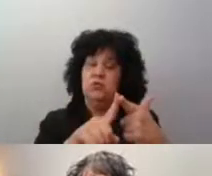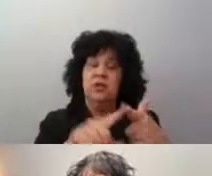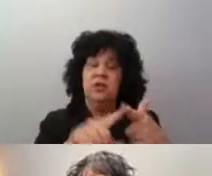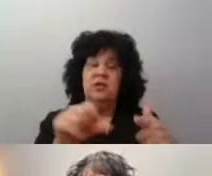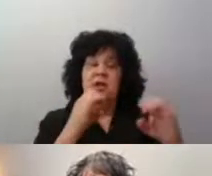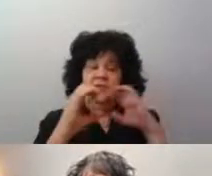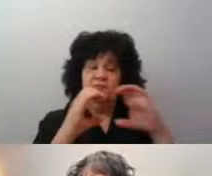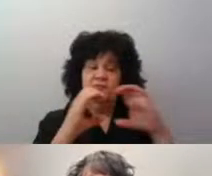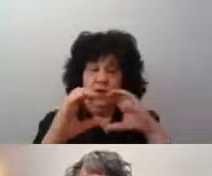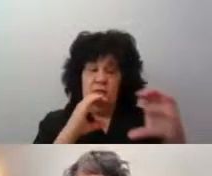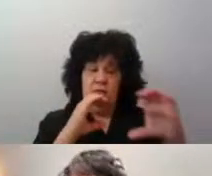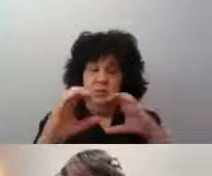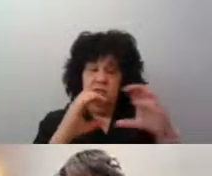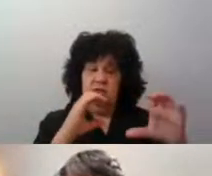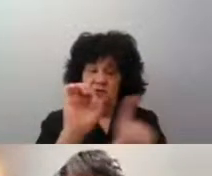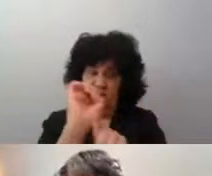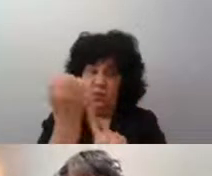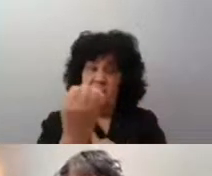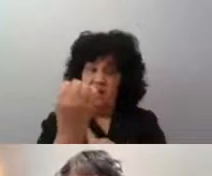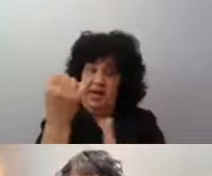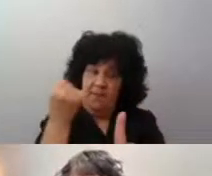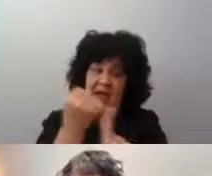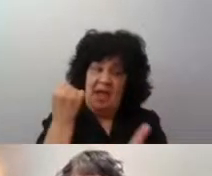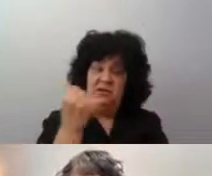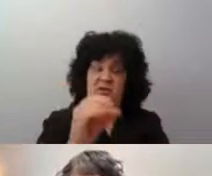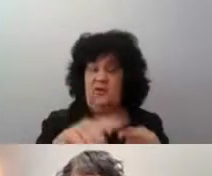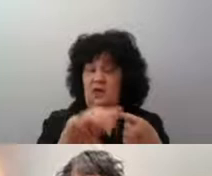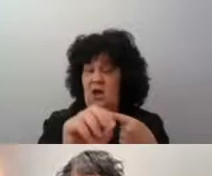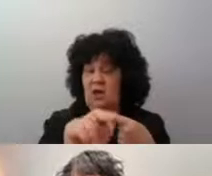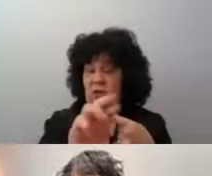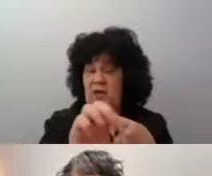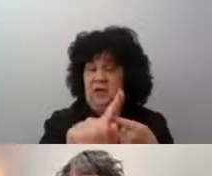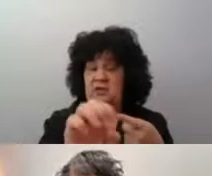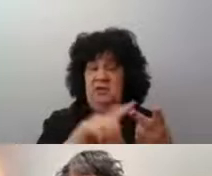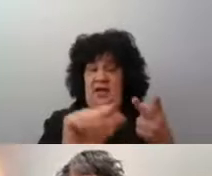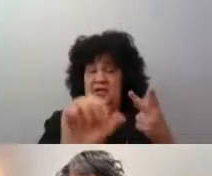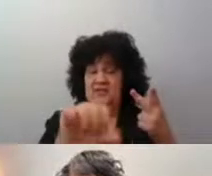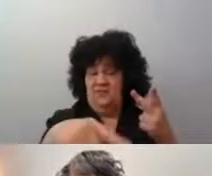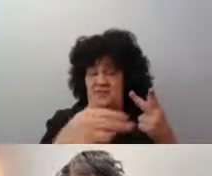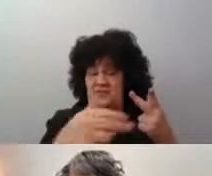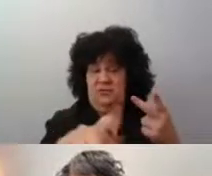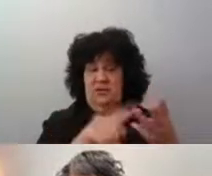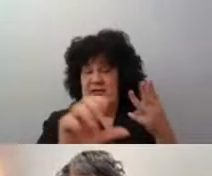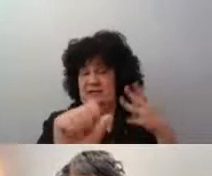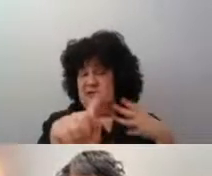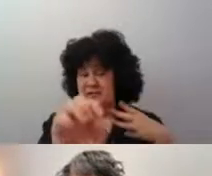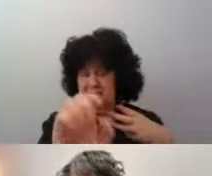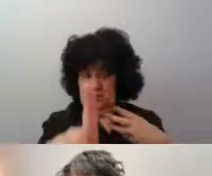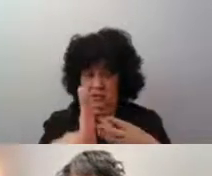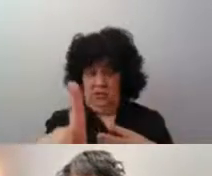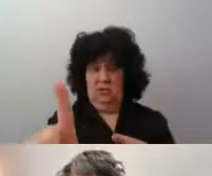potential environmental impacts of asphalt, concrete, steel, and environmental product declarations. They